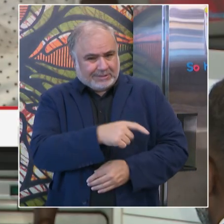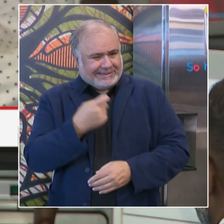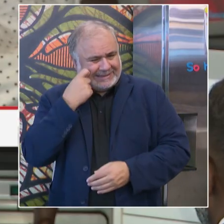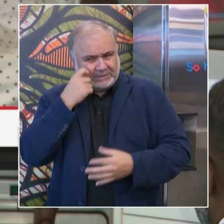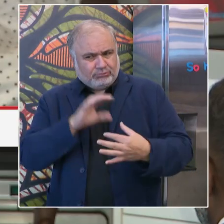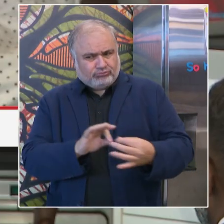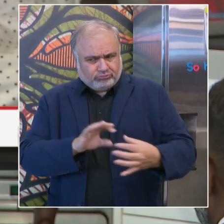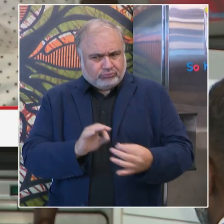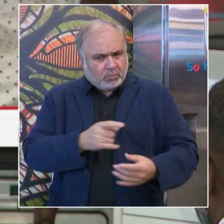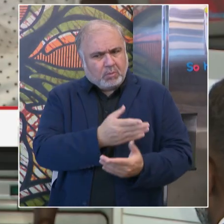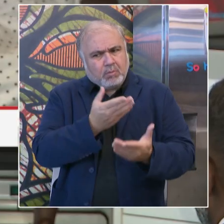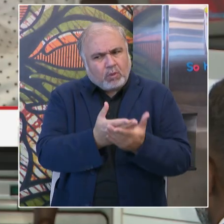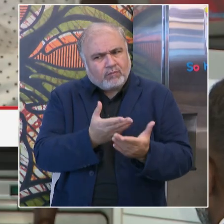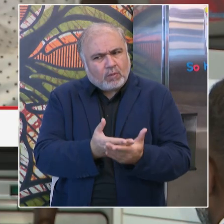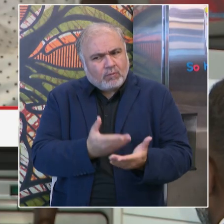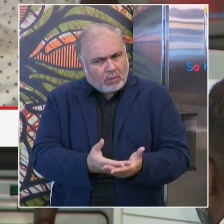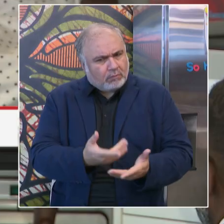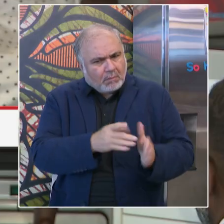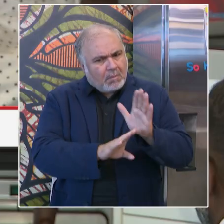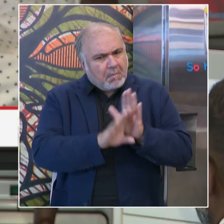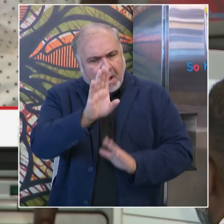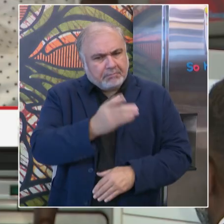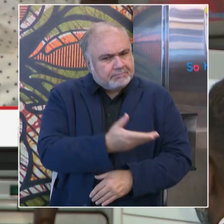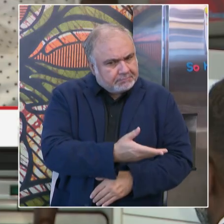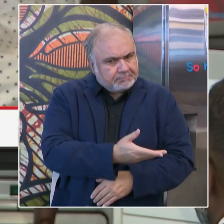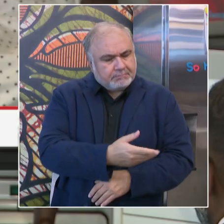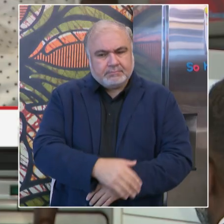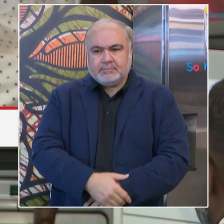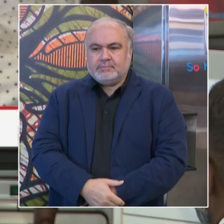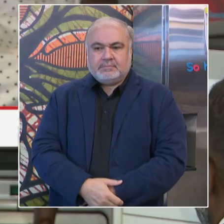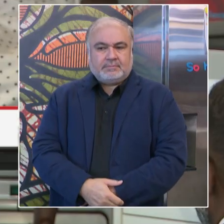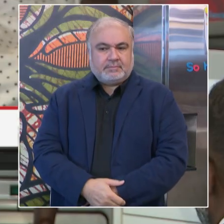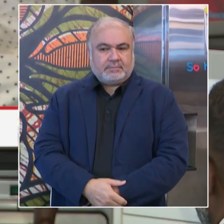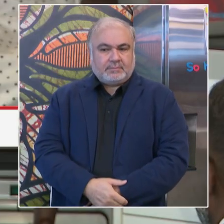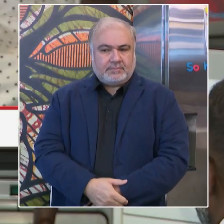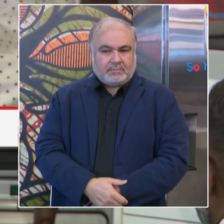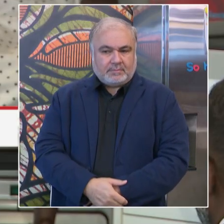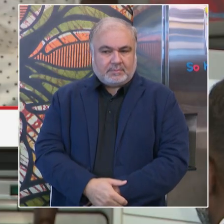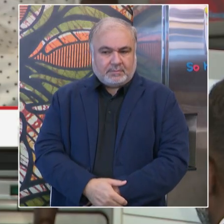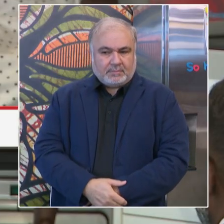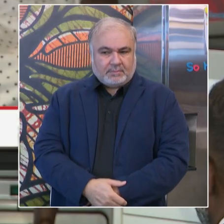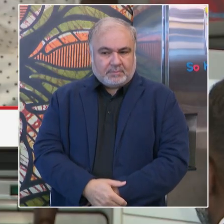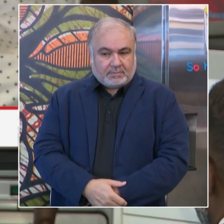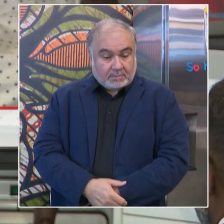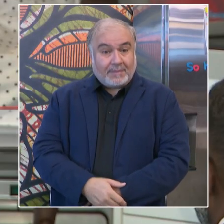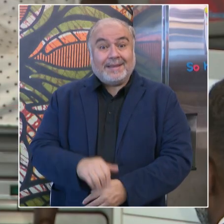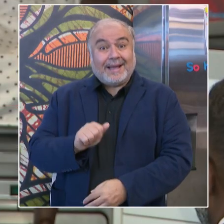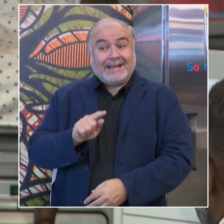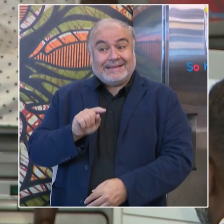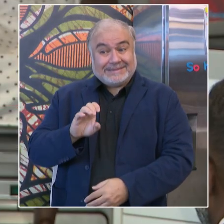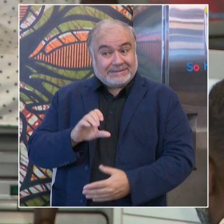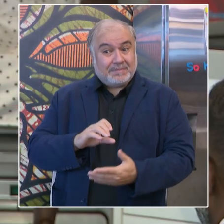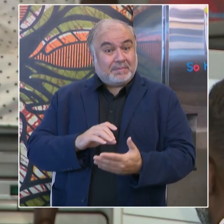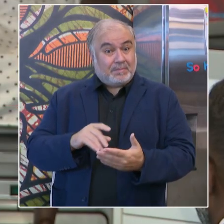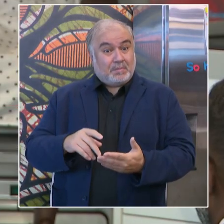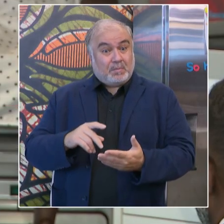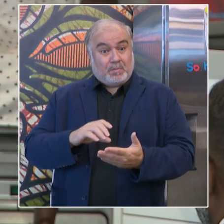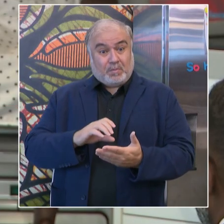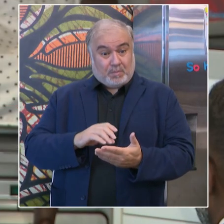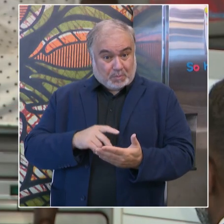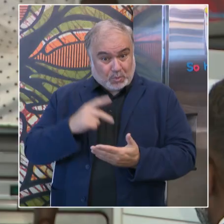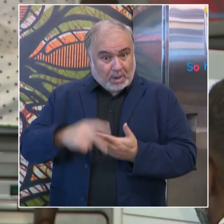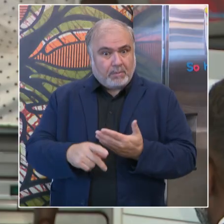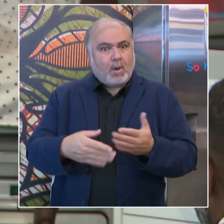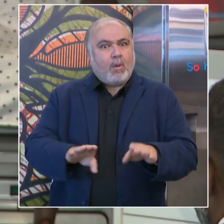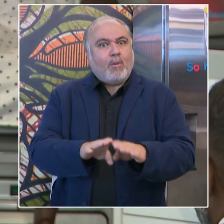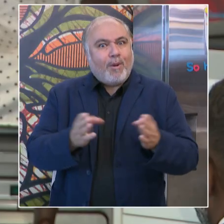the first ATC opened, more than 400 students have earned more than 4,600